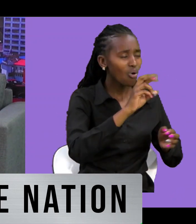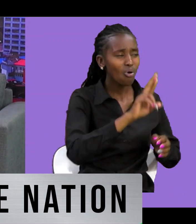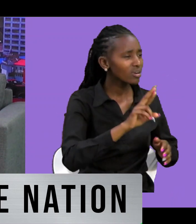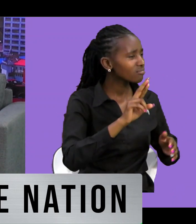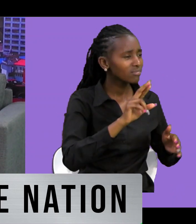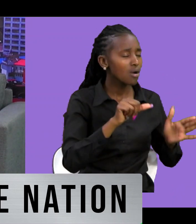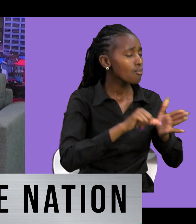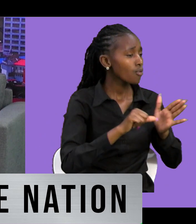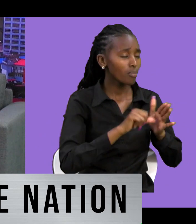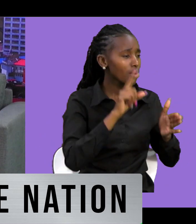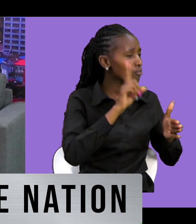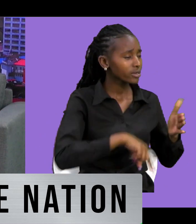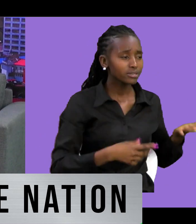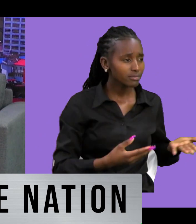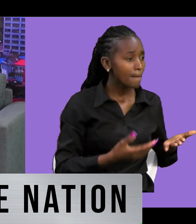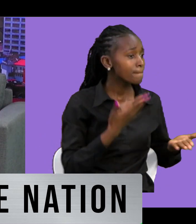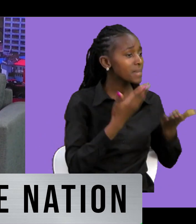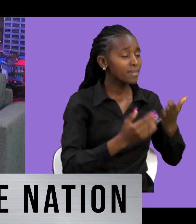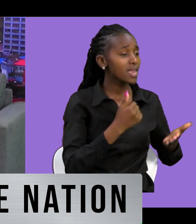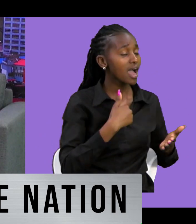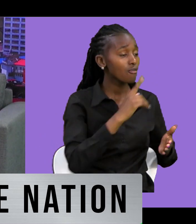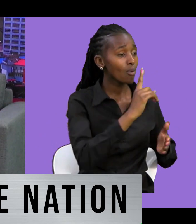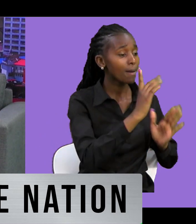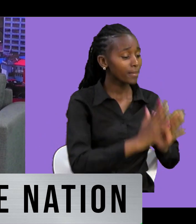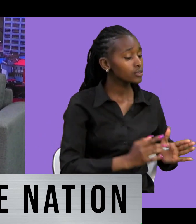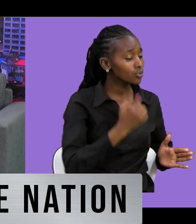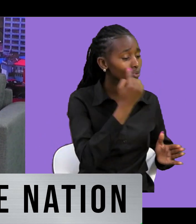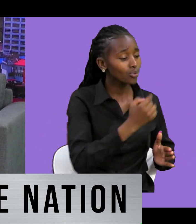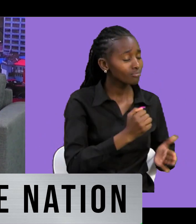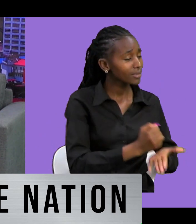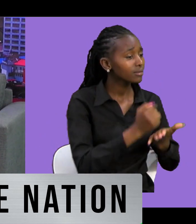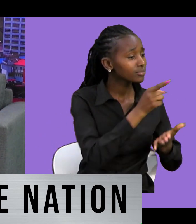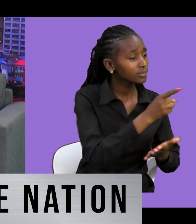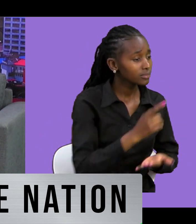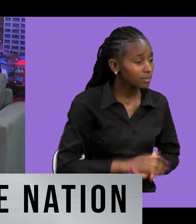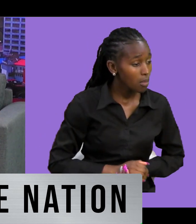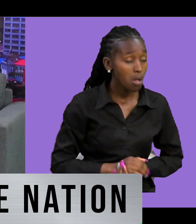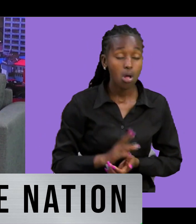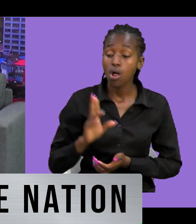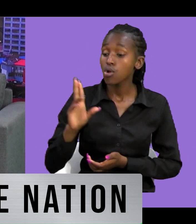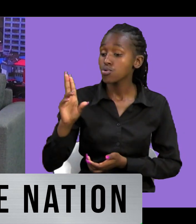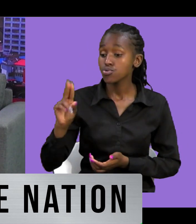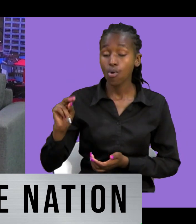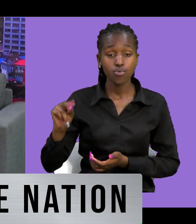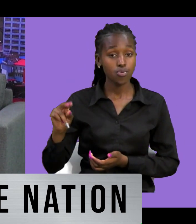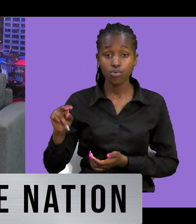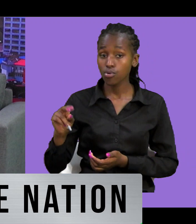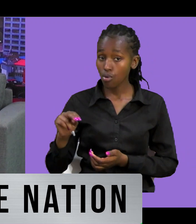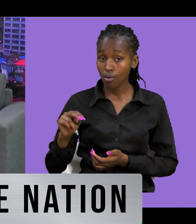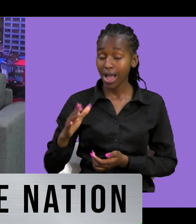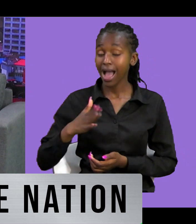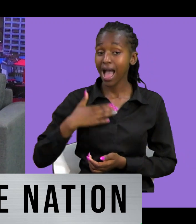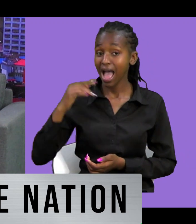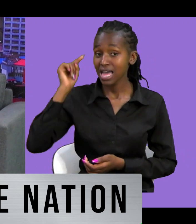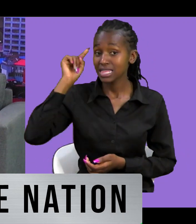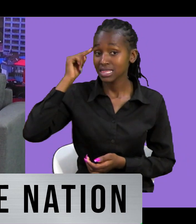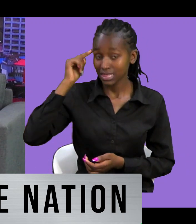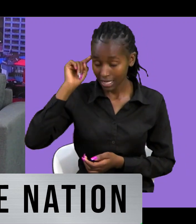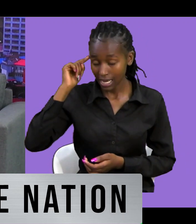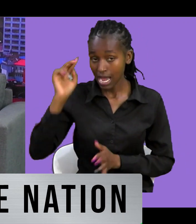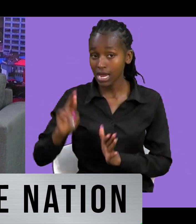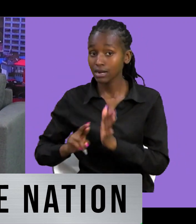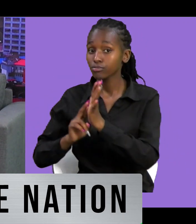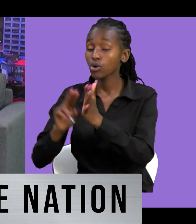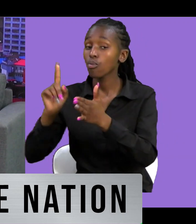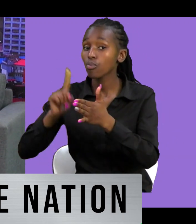the representation? Kuna mtu anakulilia? The thing that the representation comes in such a way that I come and I cry to you as